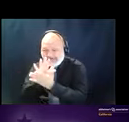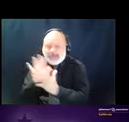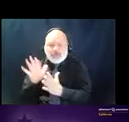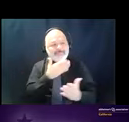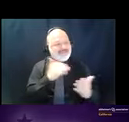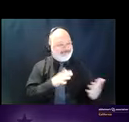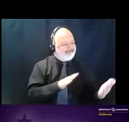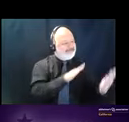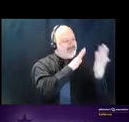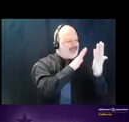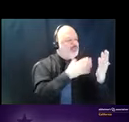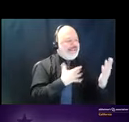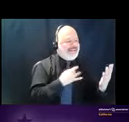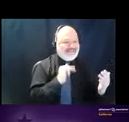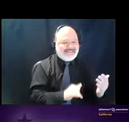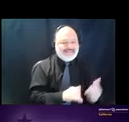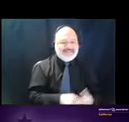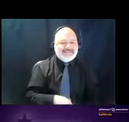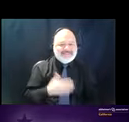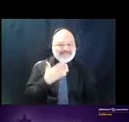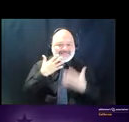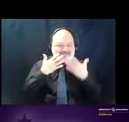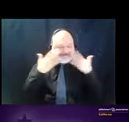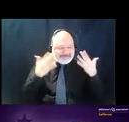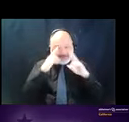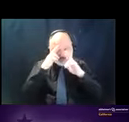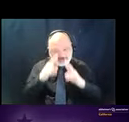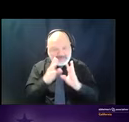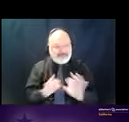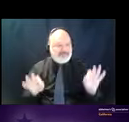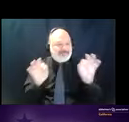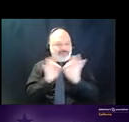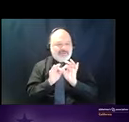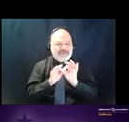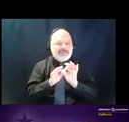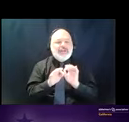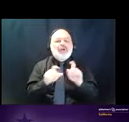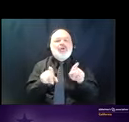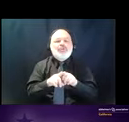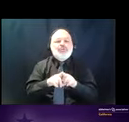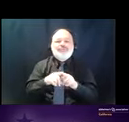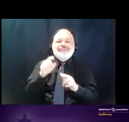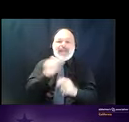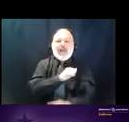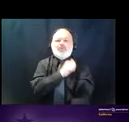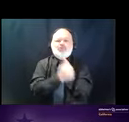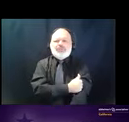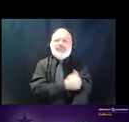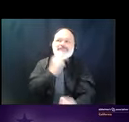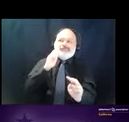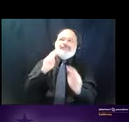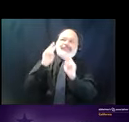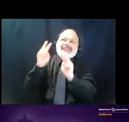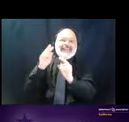to interact for programs. Sympathy and respect is very important. There's an authority figure always in our